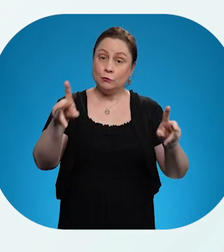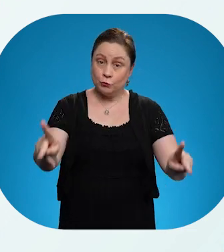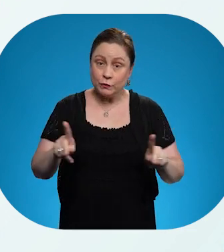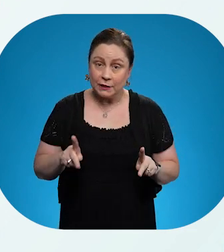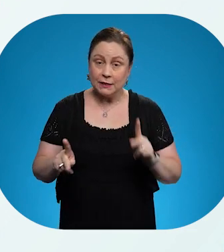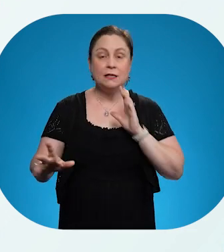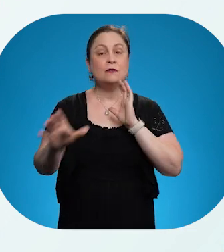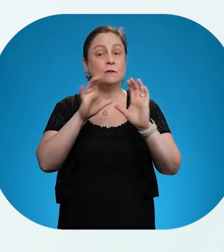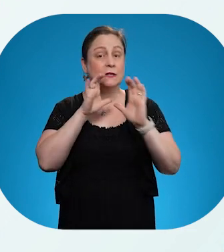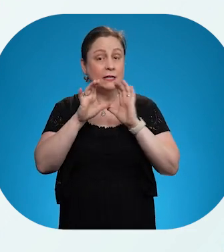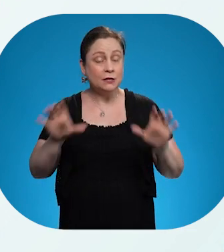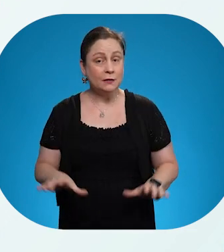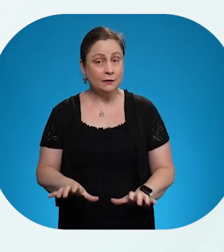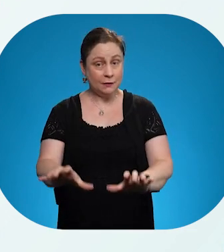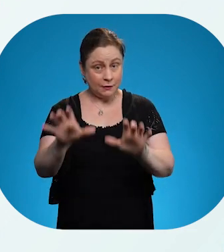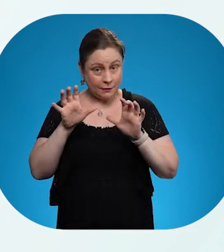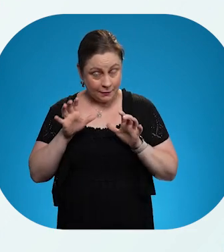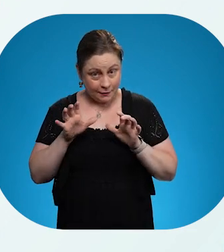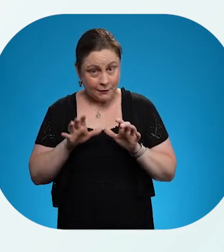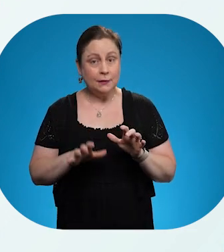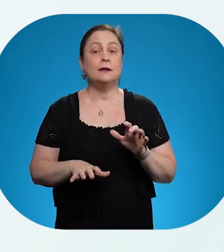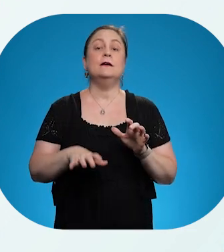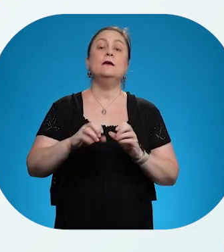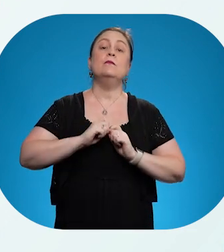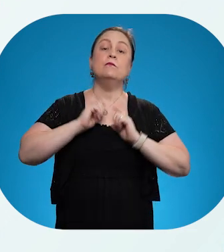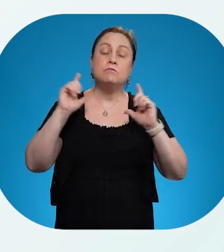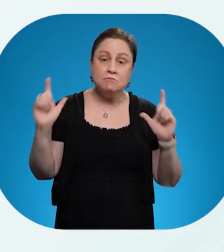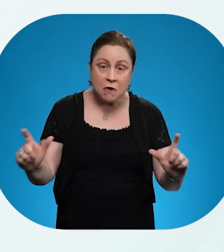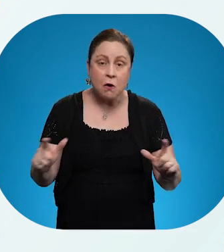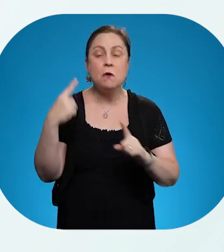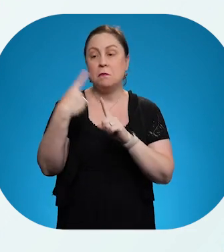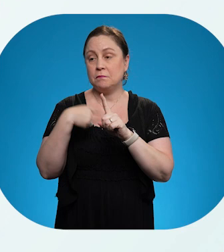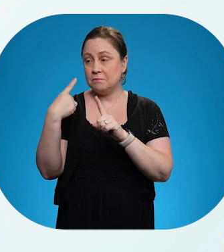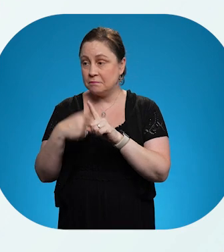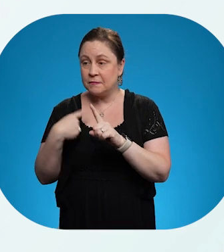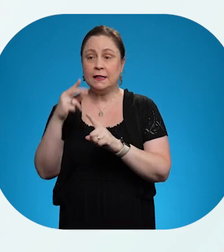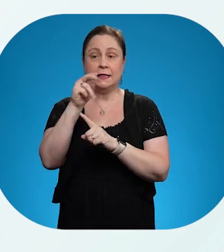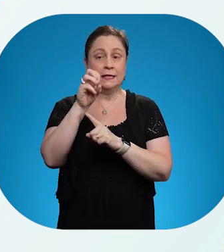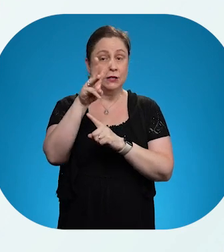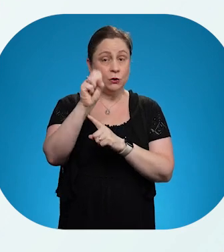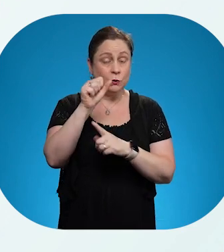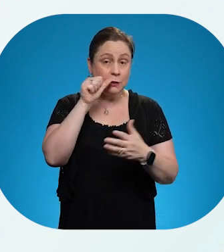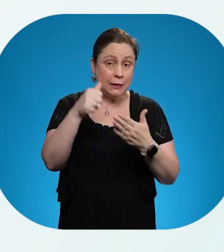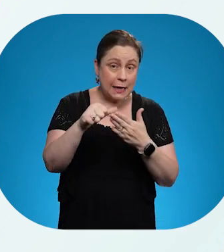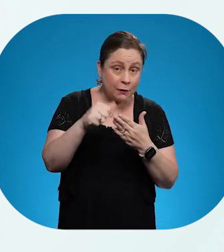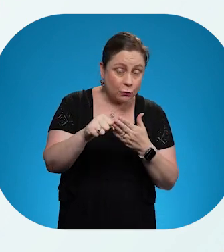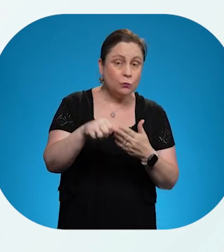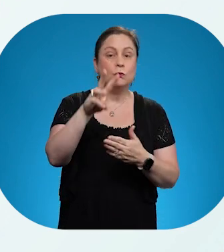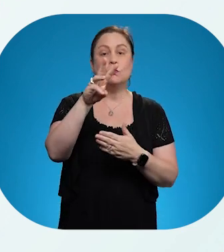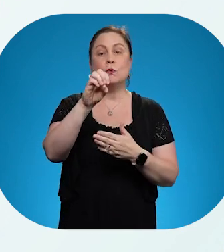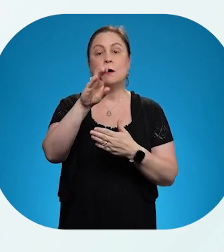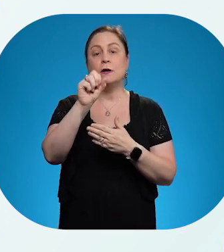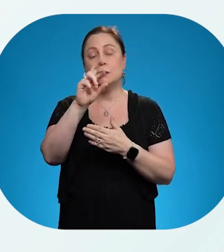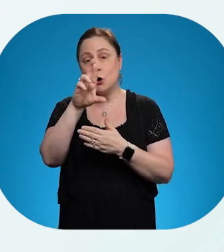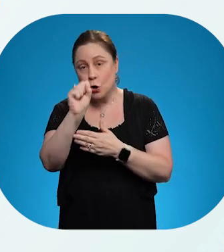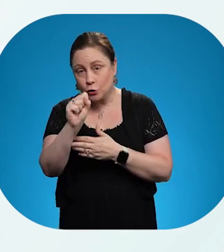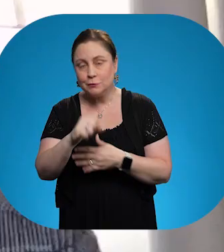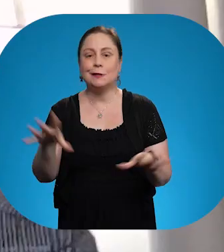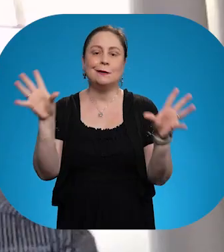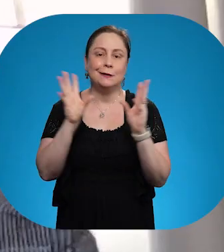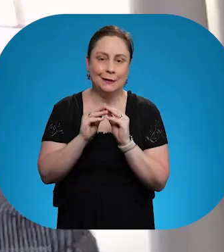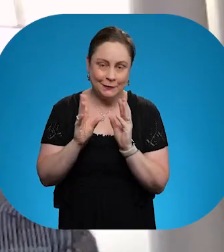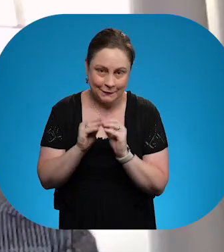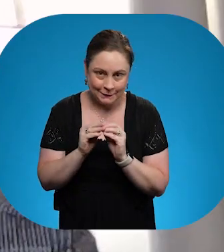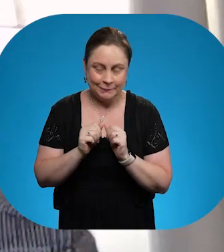many communications activities, including blog posts, monthly newsletters, webinars, and conference presentations. We